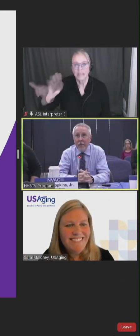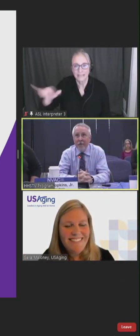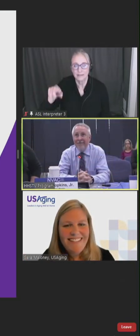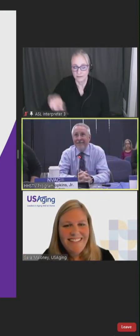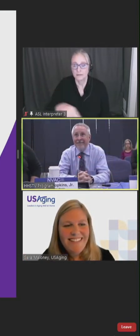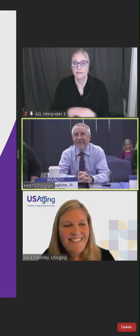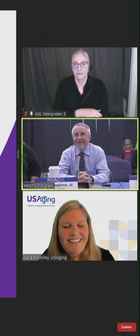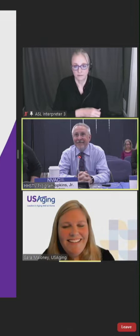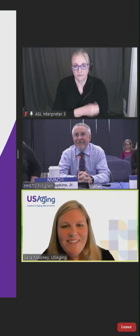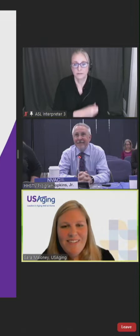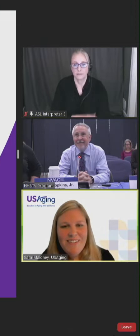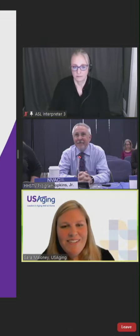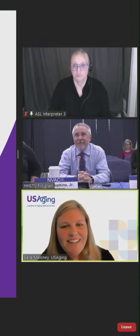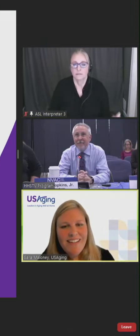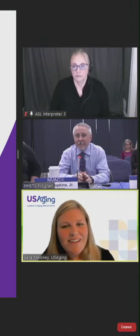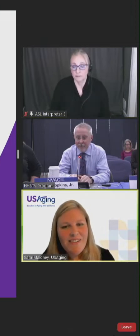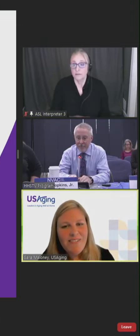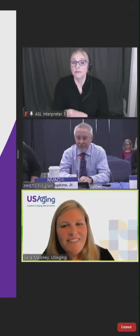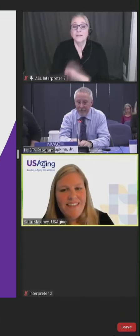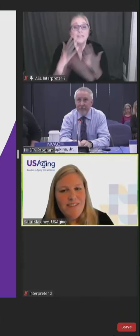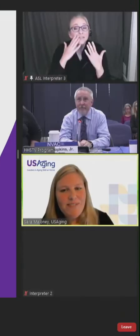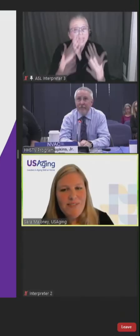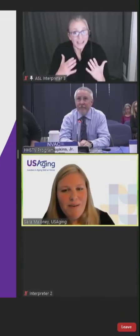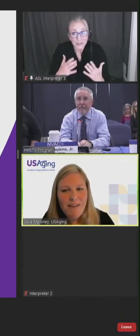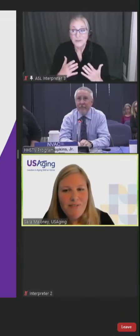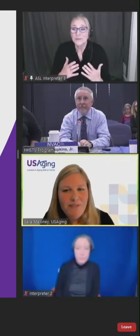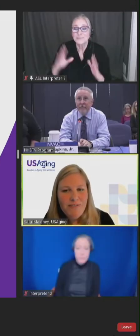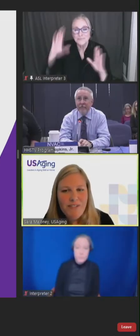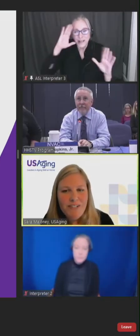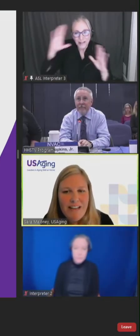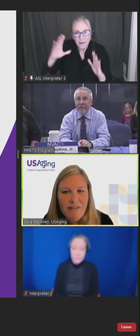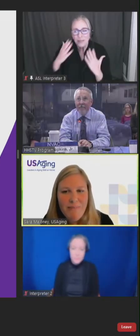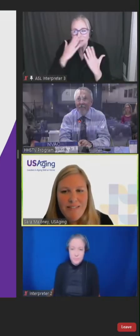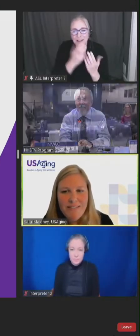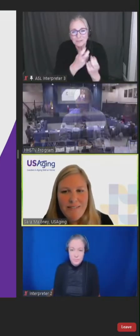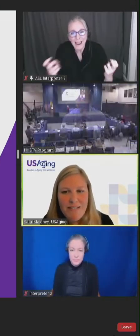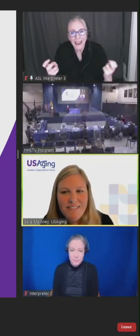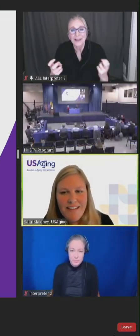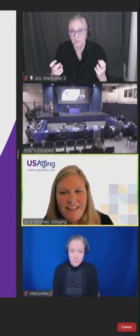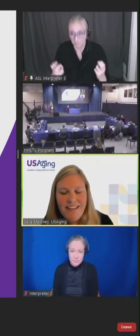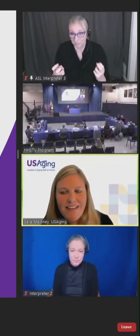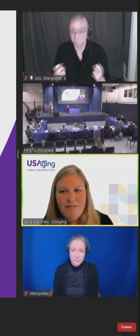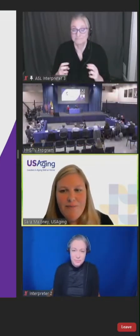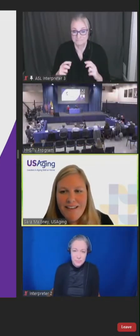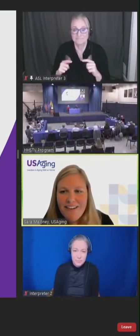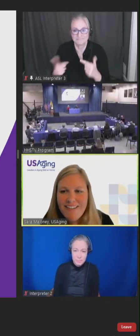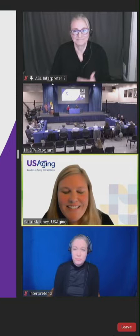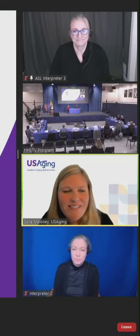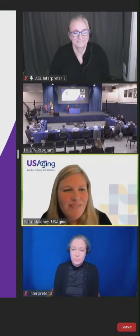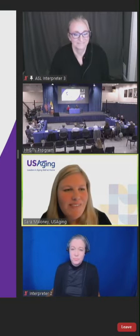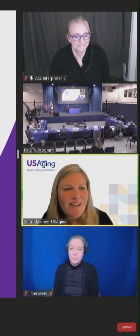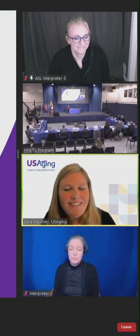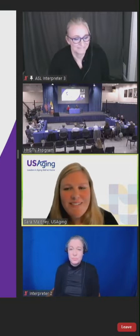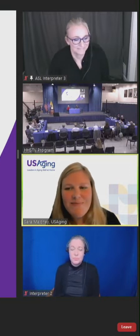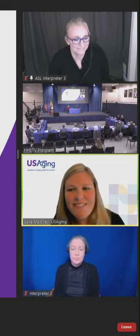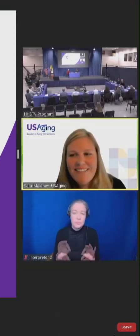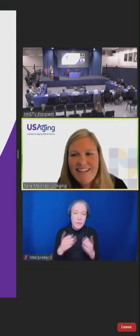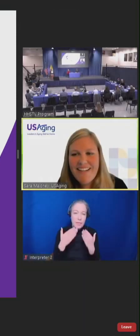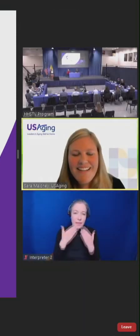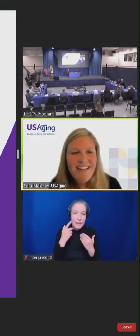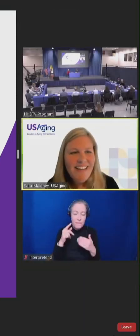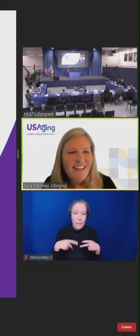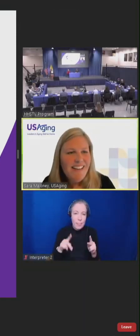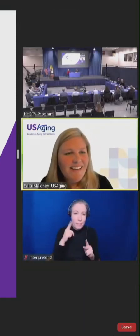are up. Thank you. Hello. Thank you to the panel for allowing me to speak today and for my colleagues with the Autism